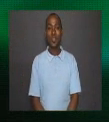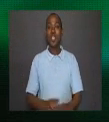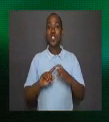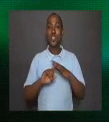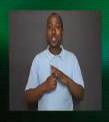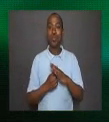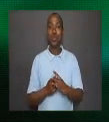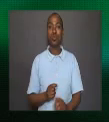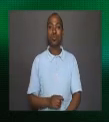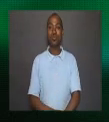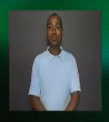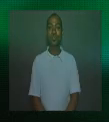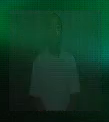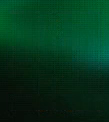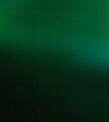Begin.